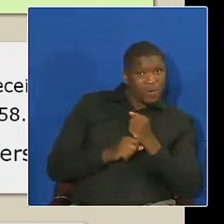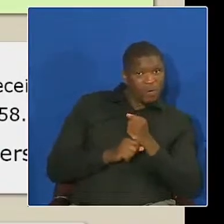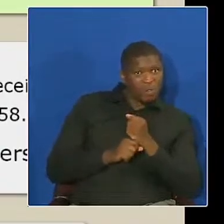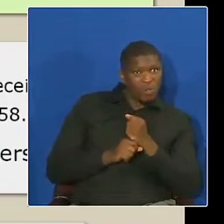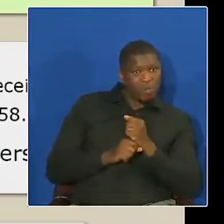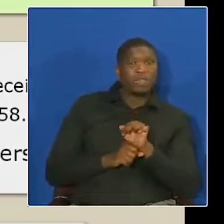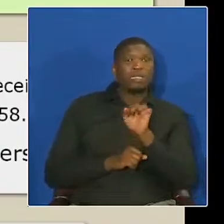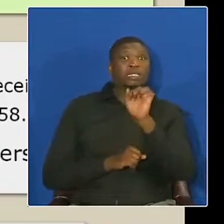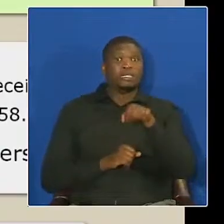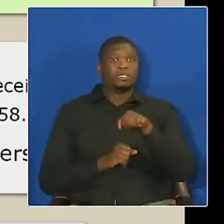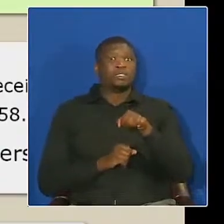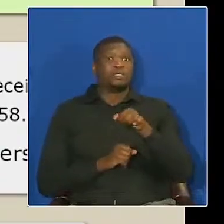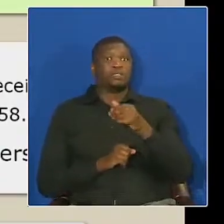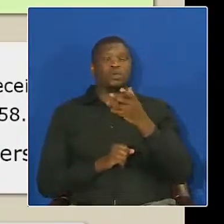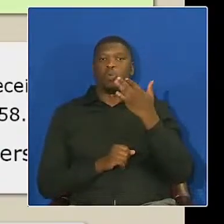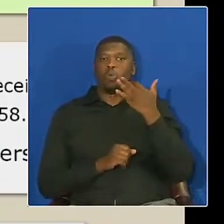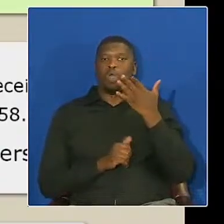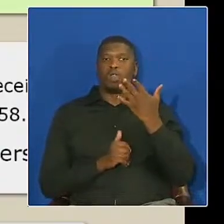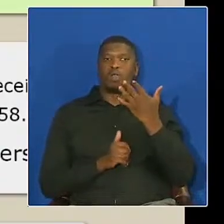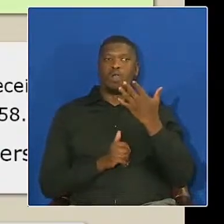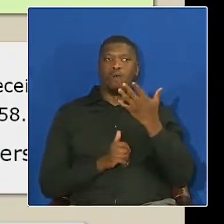Yeah, following the